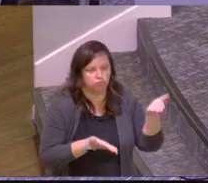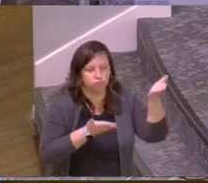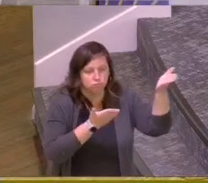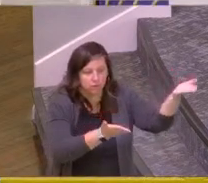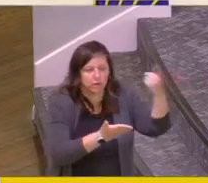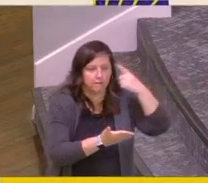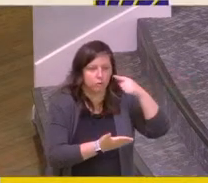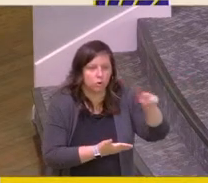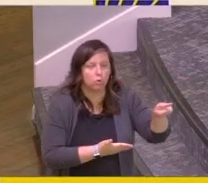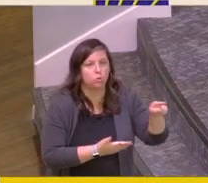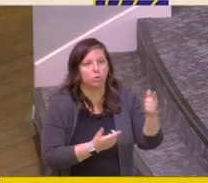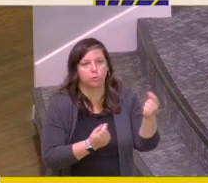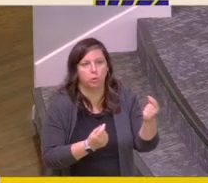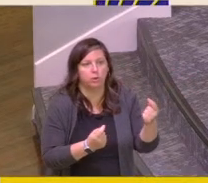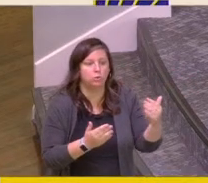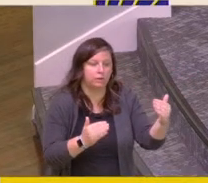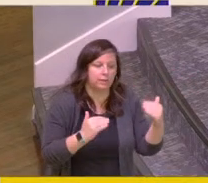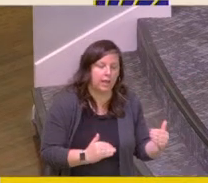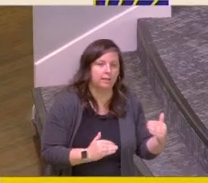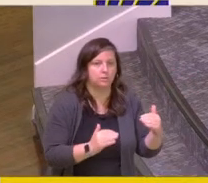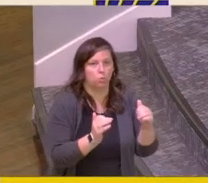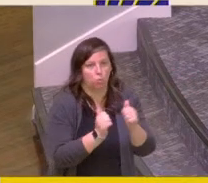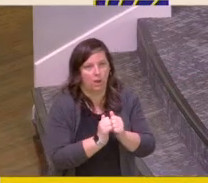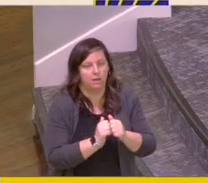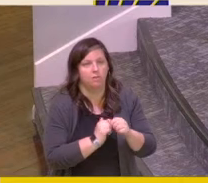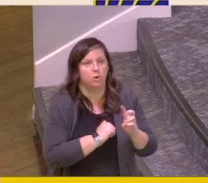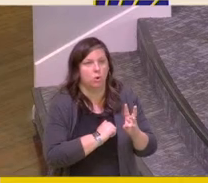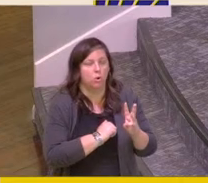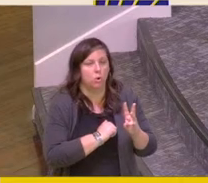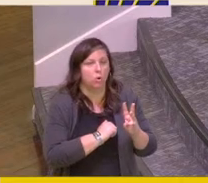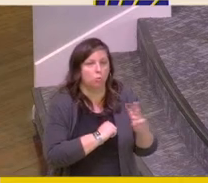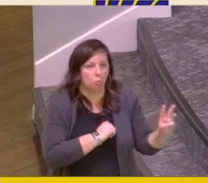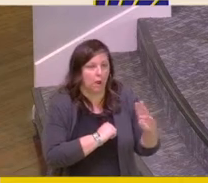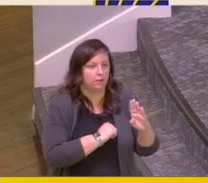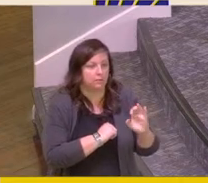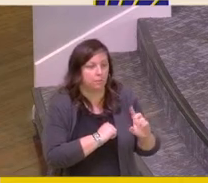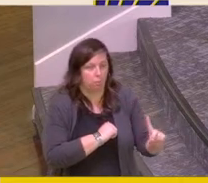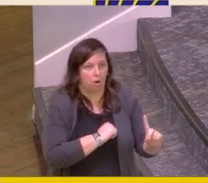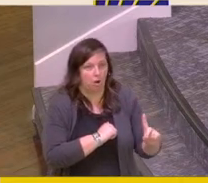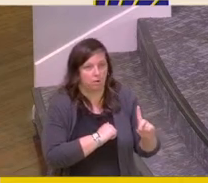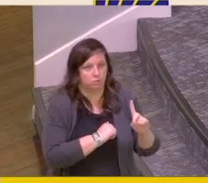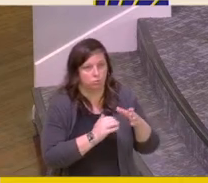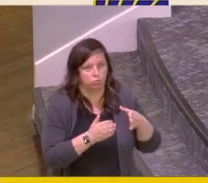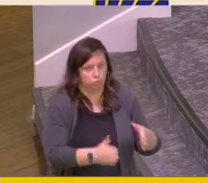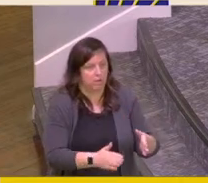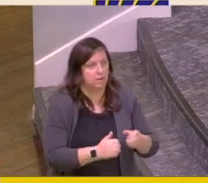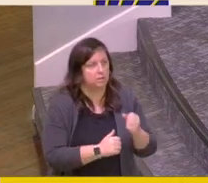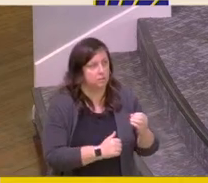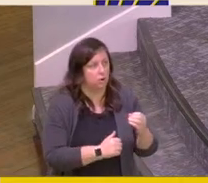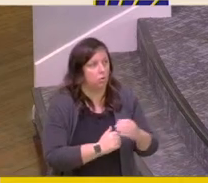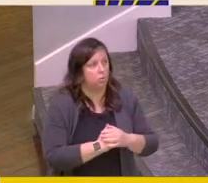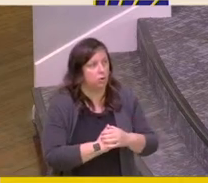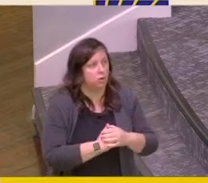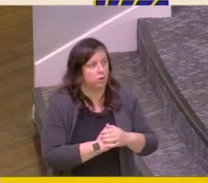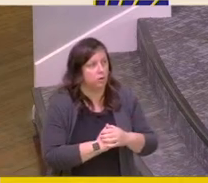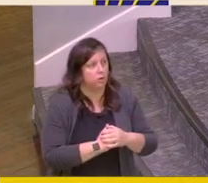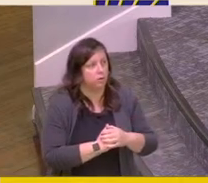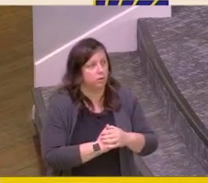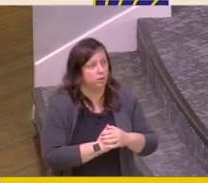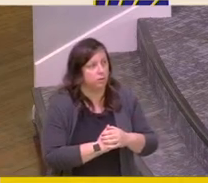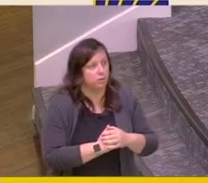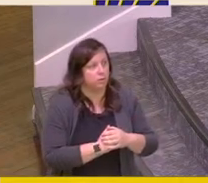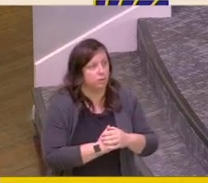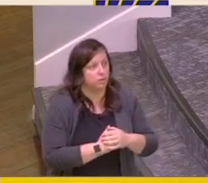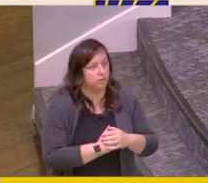Street property. So we wanted to find out what was valued. Where we go moving forward will then